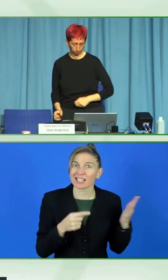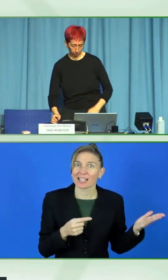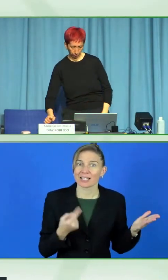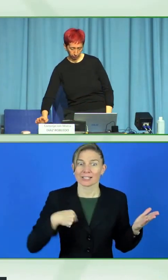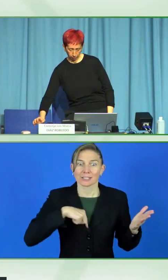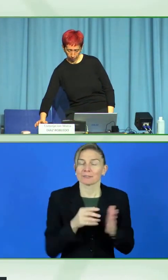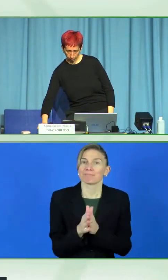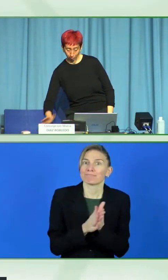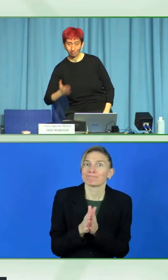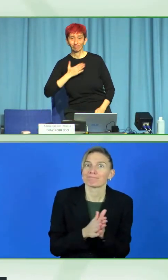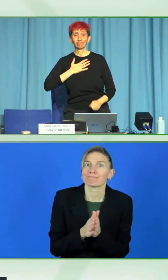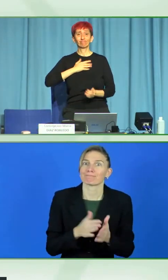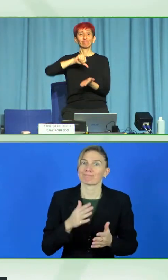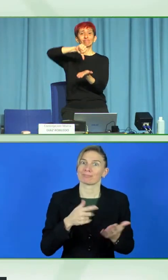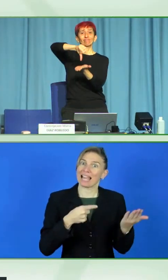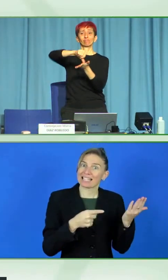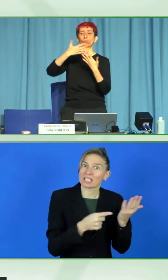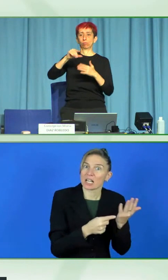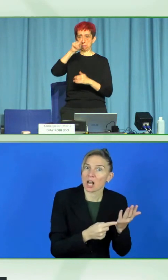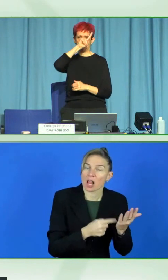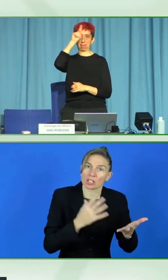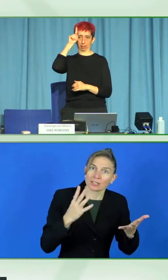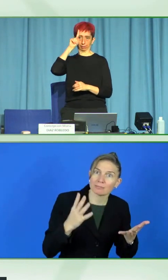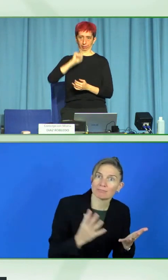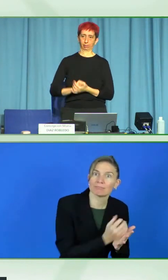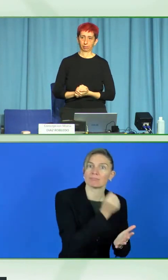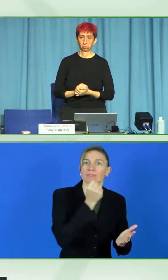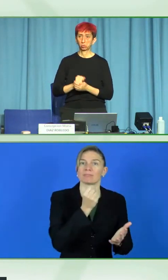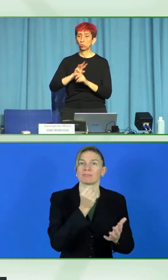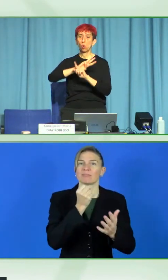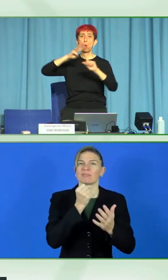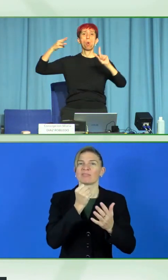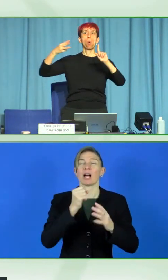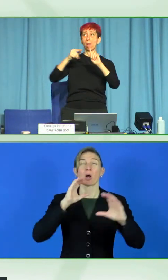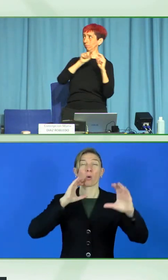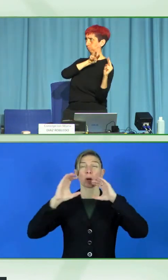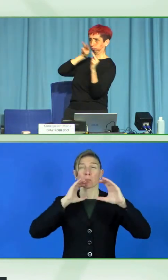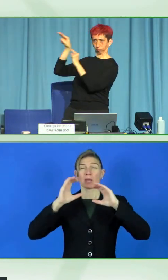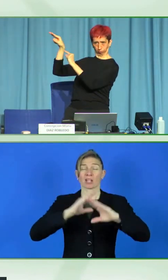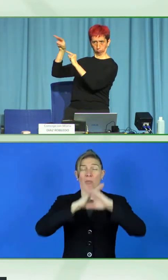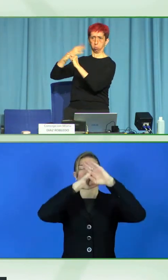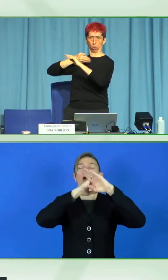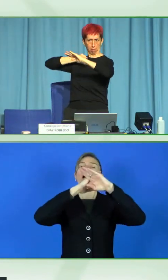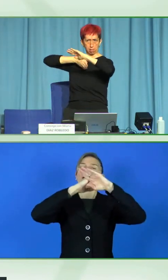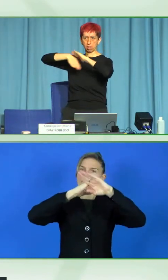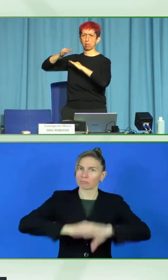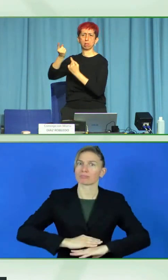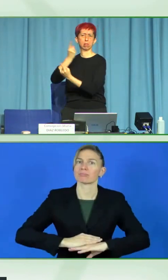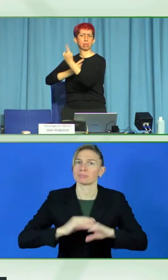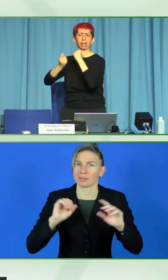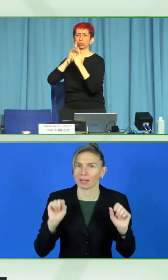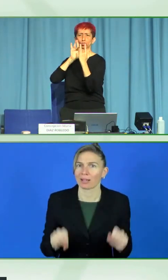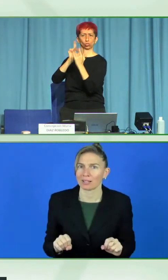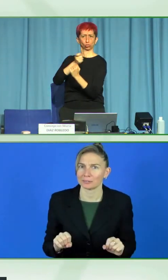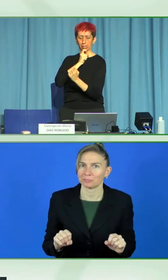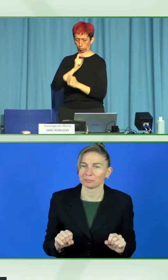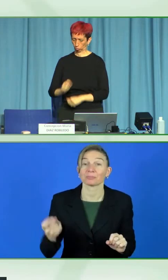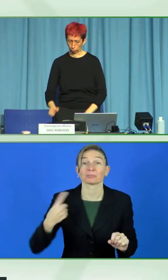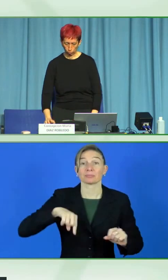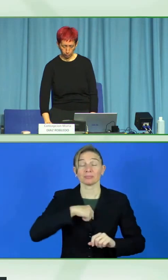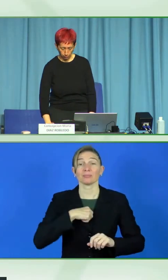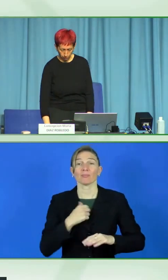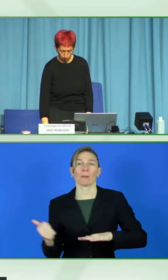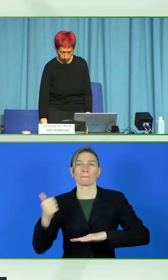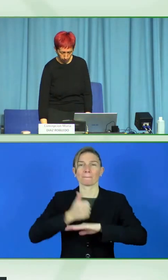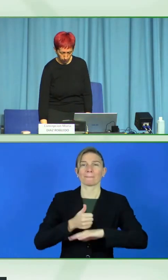use technologies in order to remove our communication barriers as deaf people. We are based in Madrid. You can